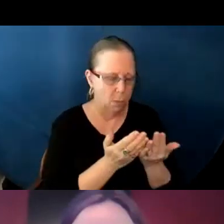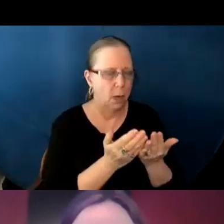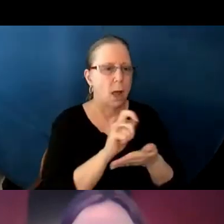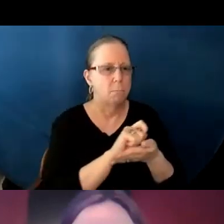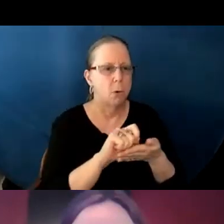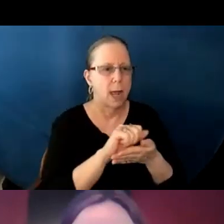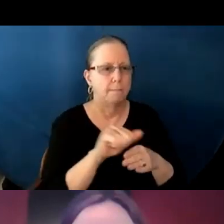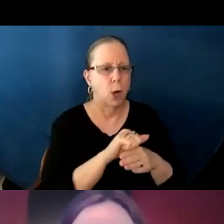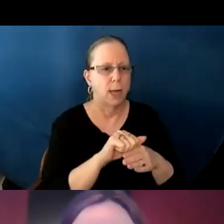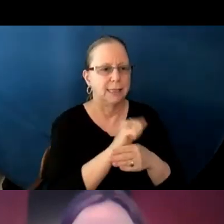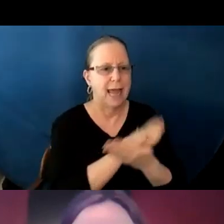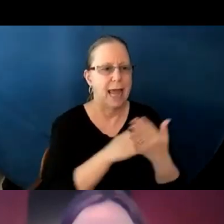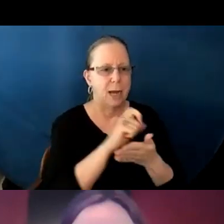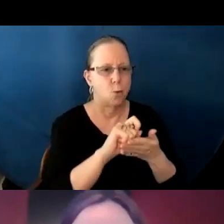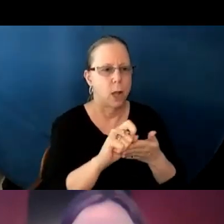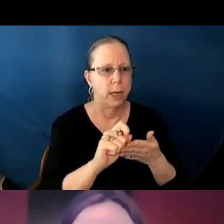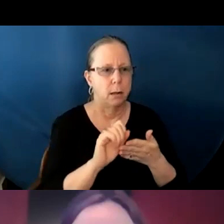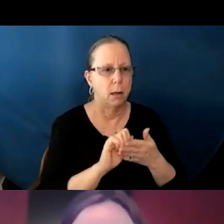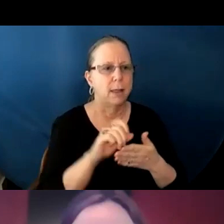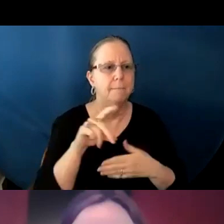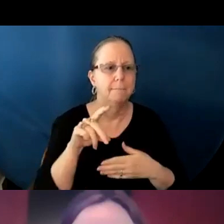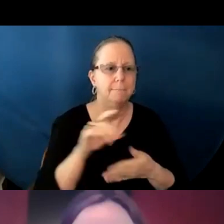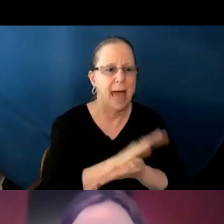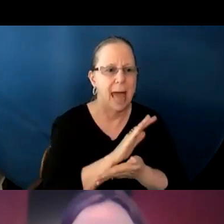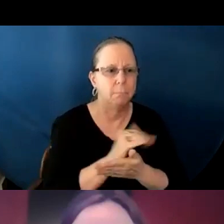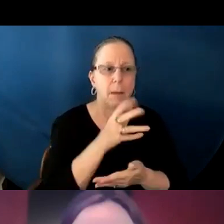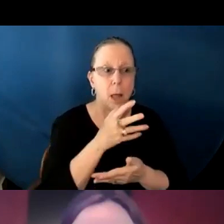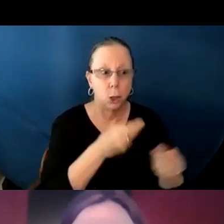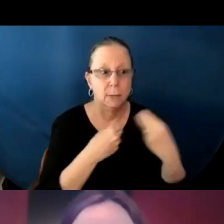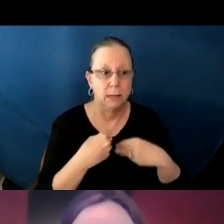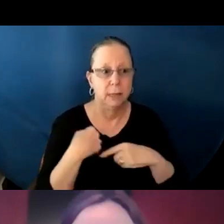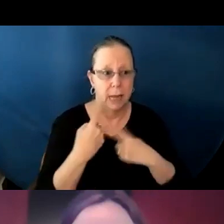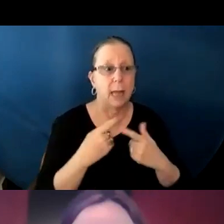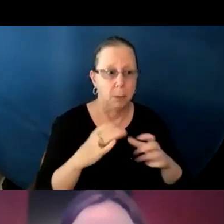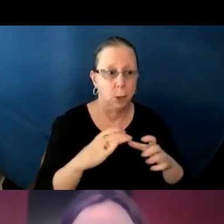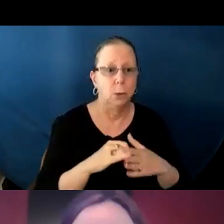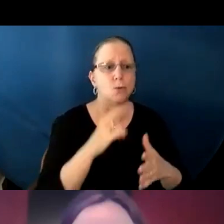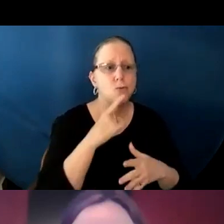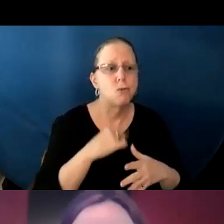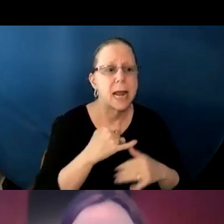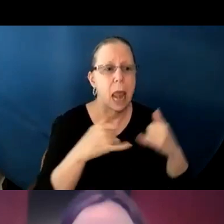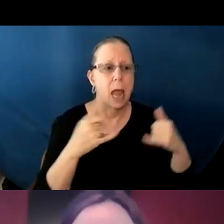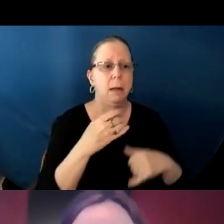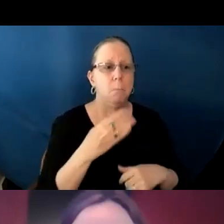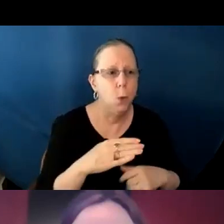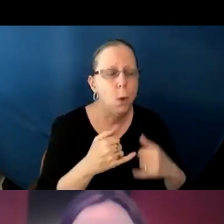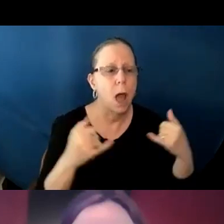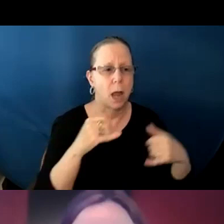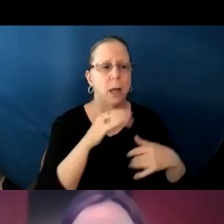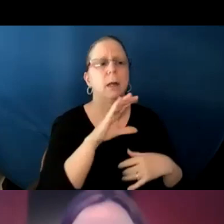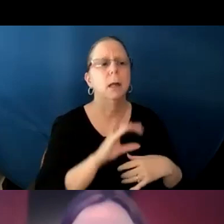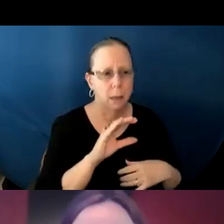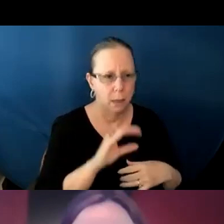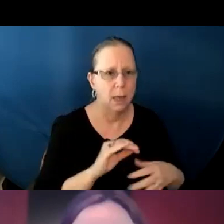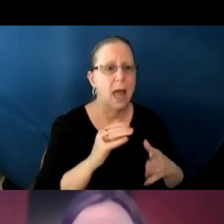handwriting on the pad that my mother's provided me, like I've been doing since 3rd grade, you know, red line, blue line, red line.